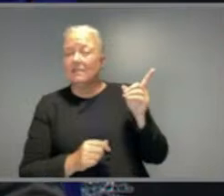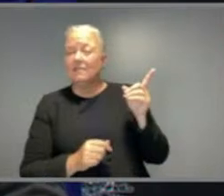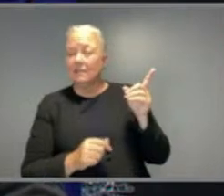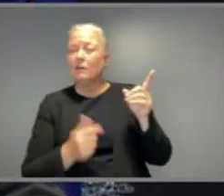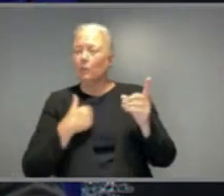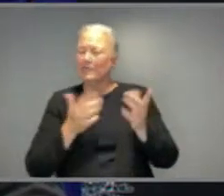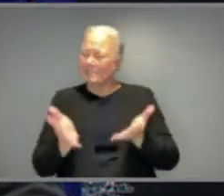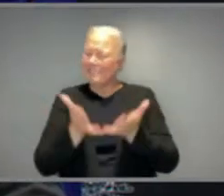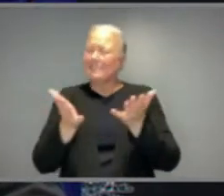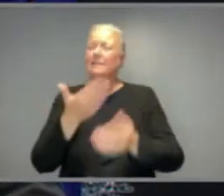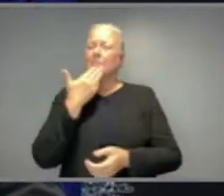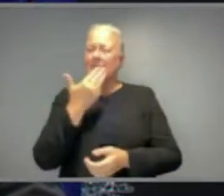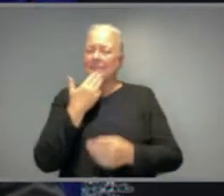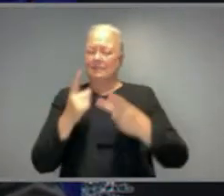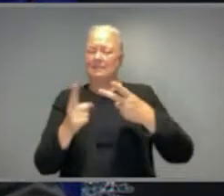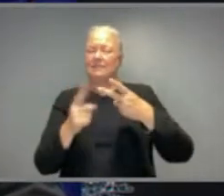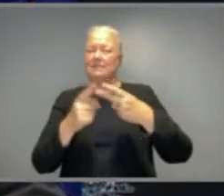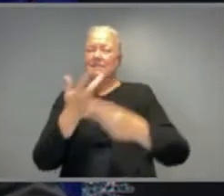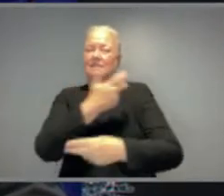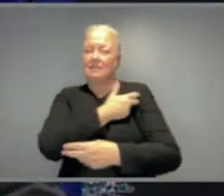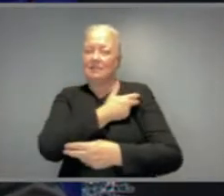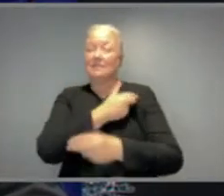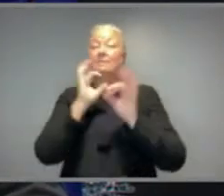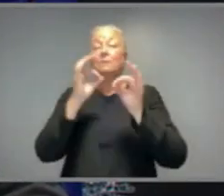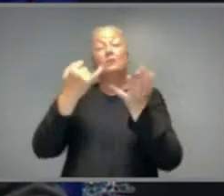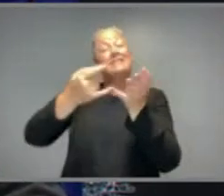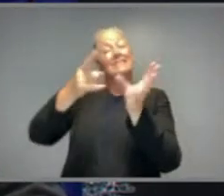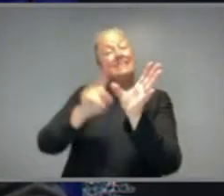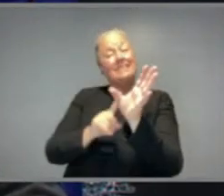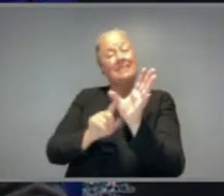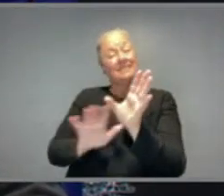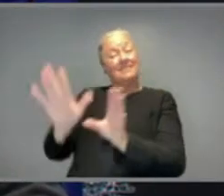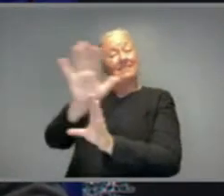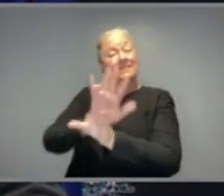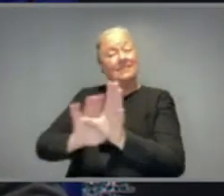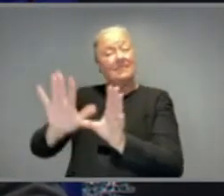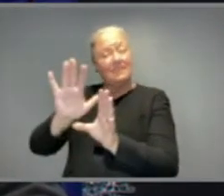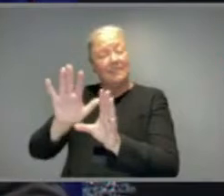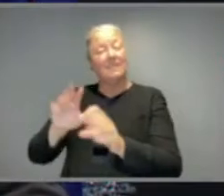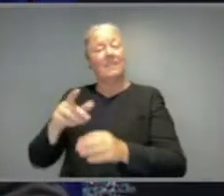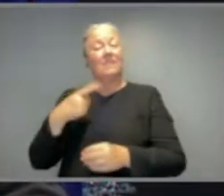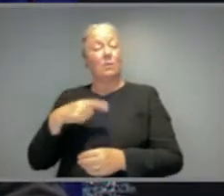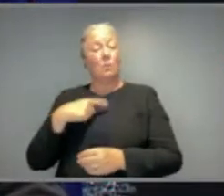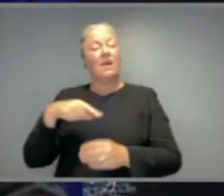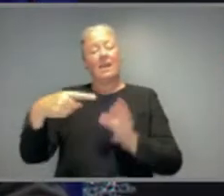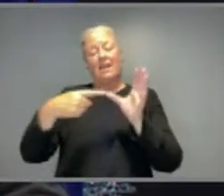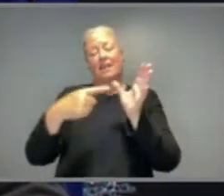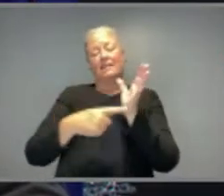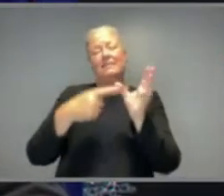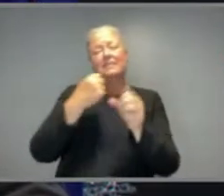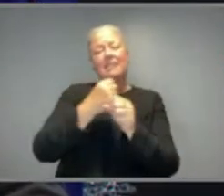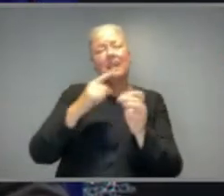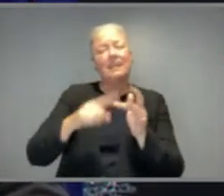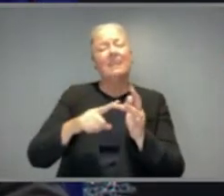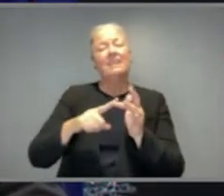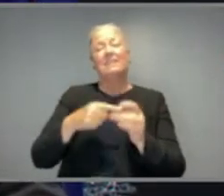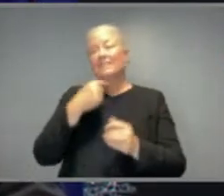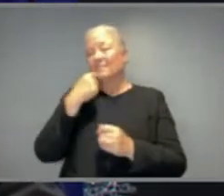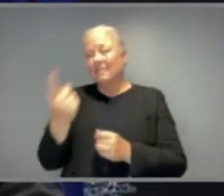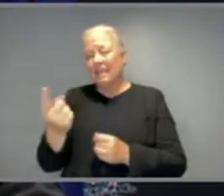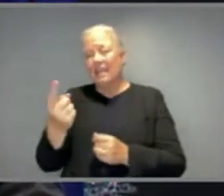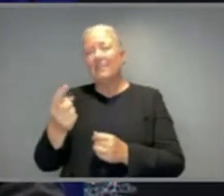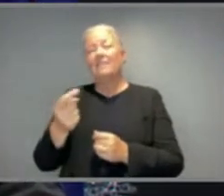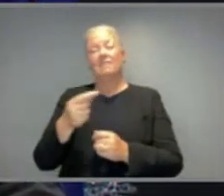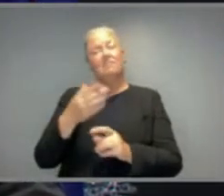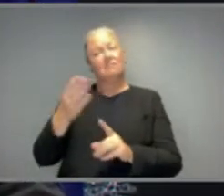and particularly in Sydney, that's why the ATAGI advice and guidance has been about the 4 to 12 week and drawing